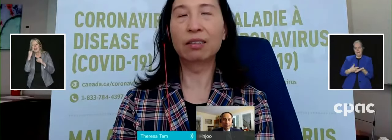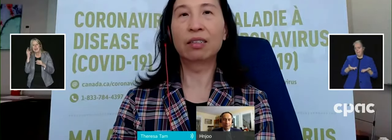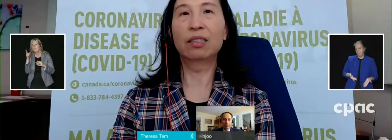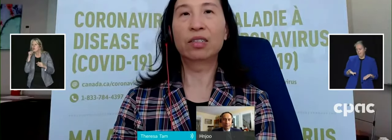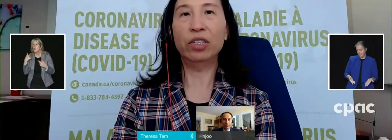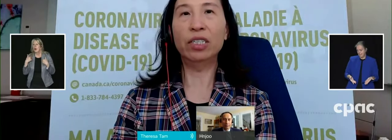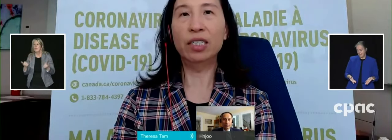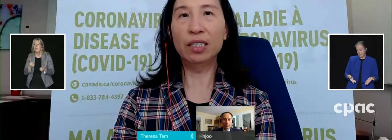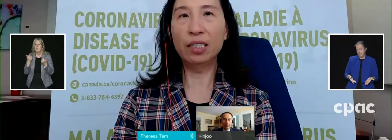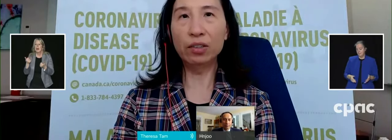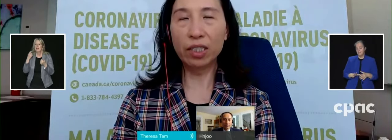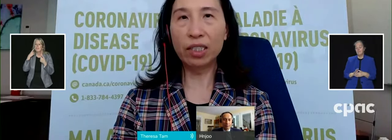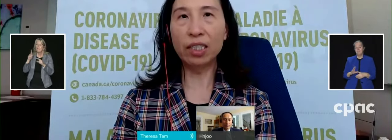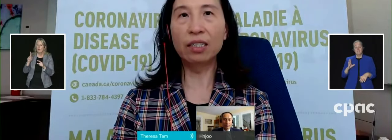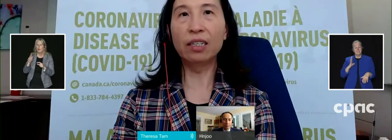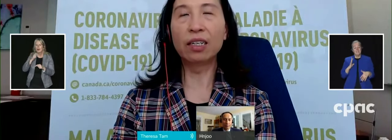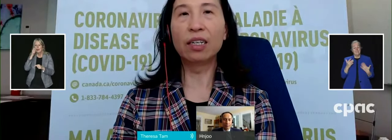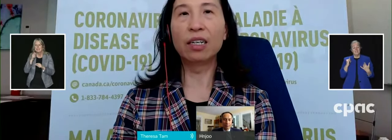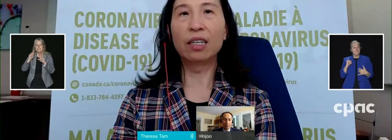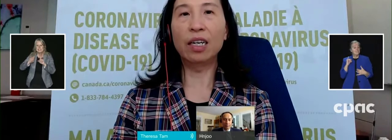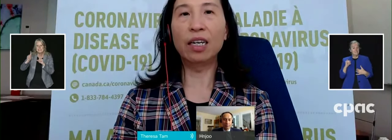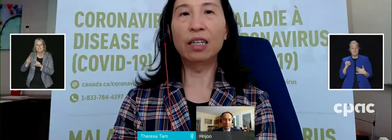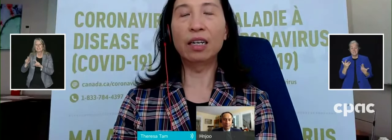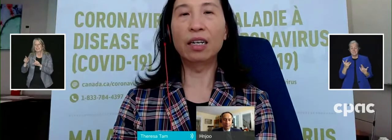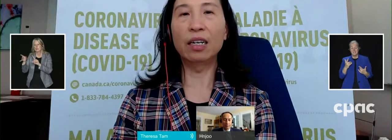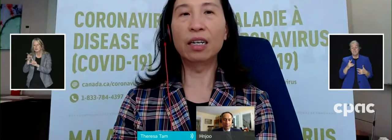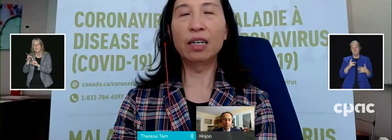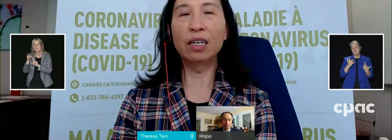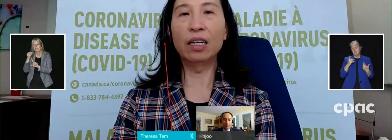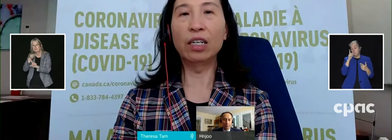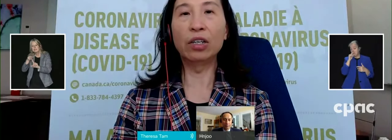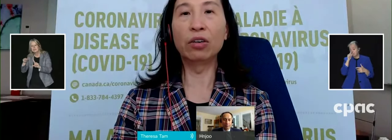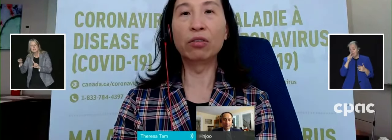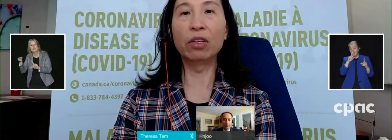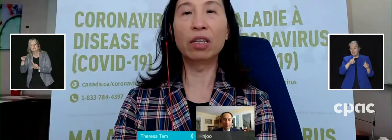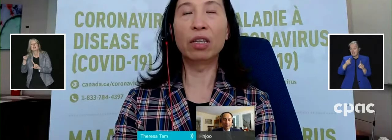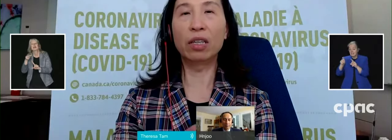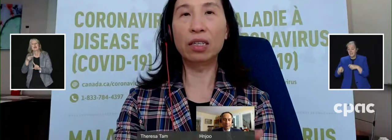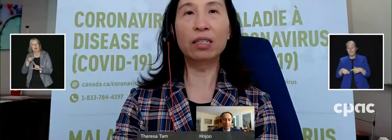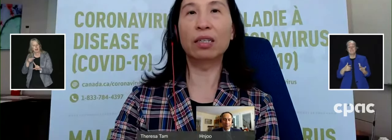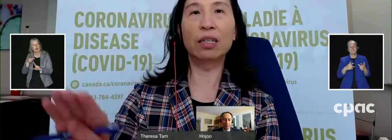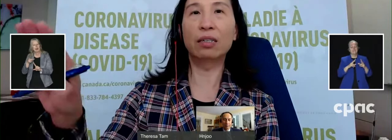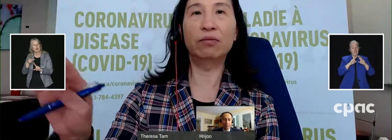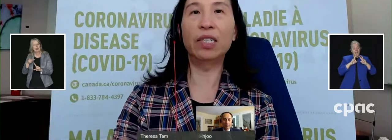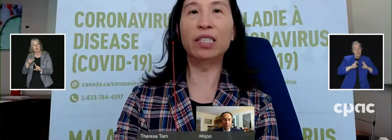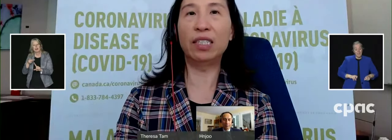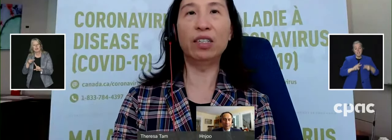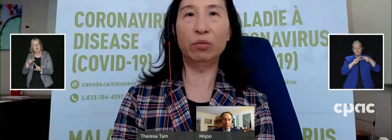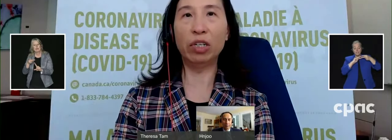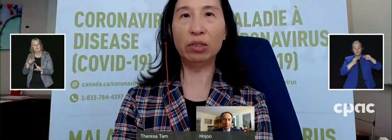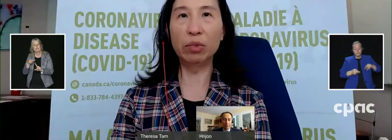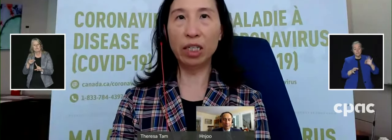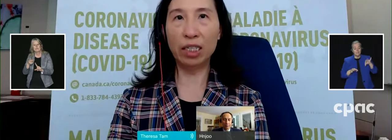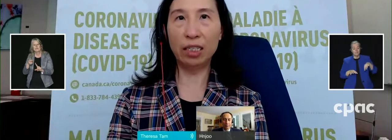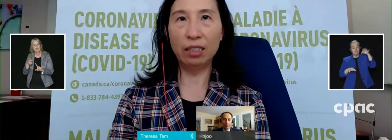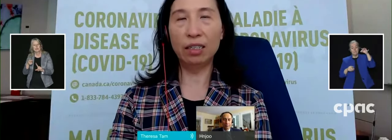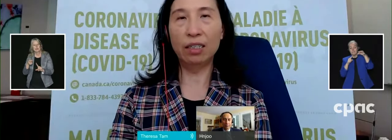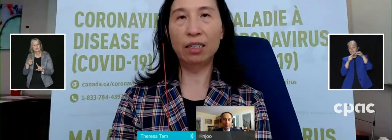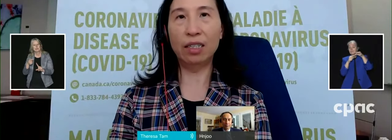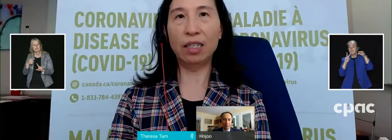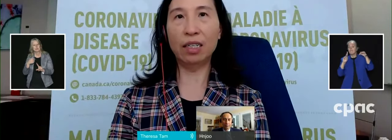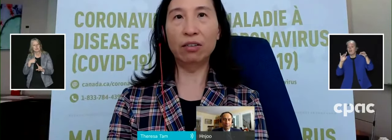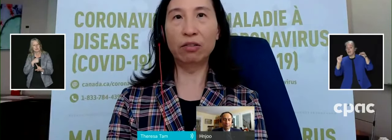testing, tracing, and sequencing, then that there's a distinct